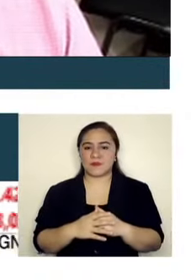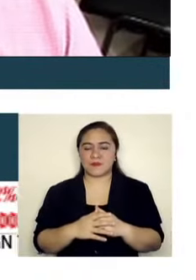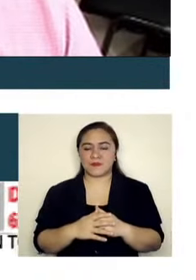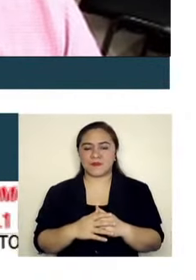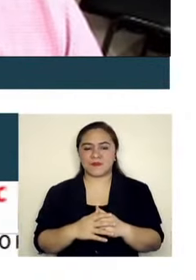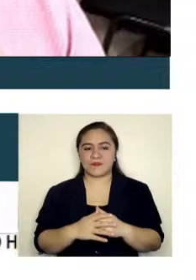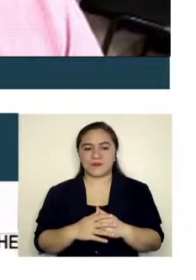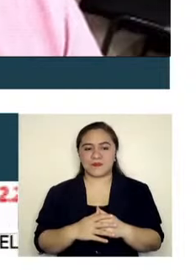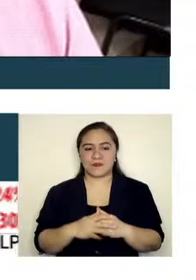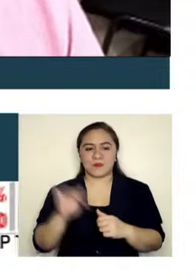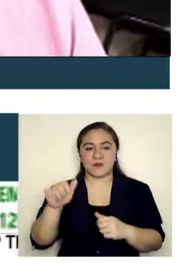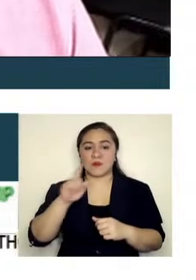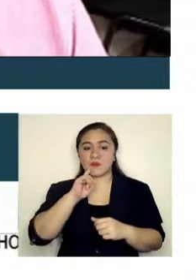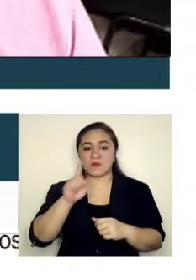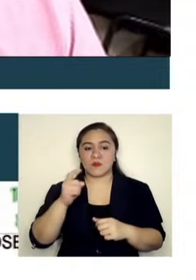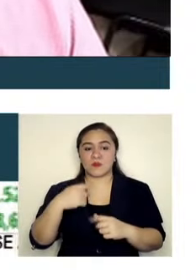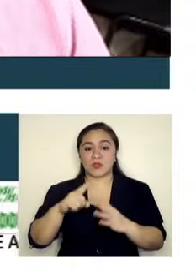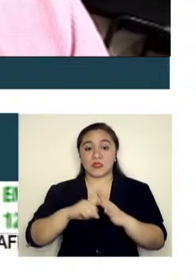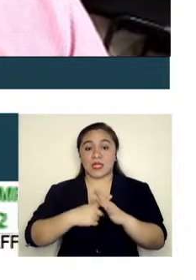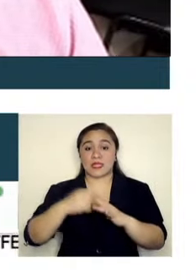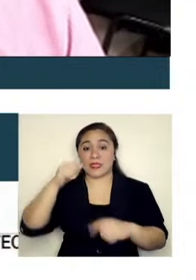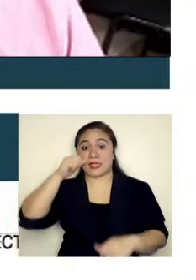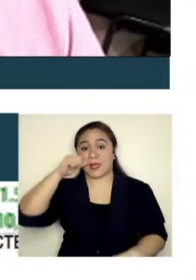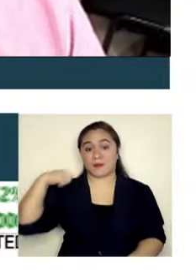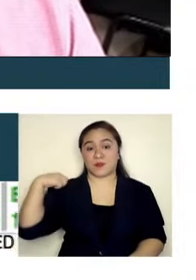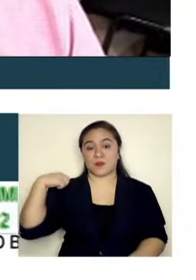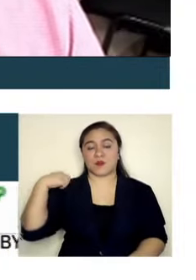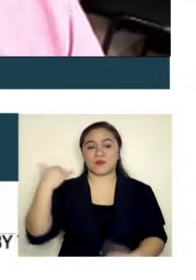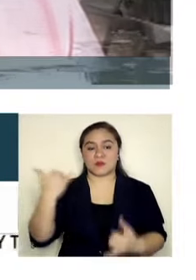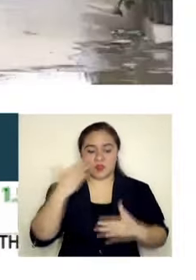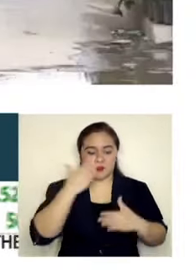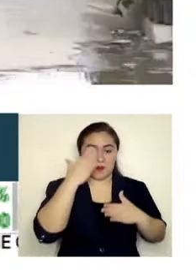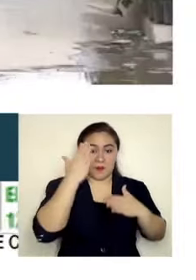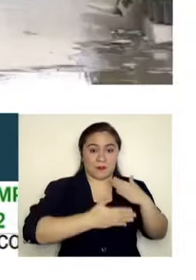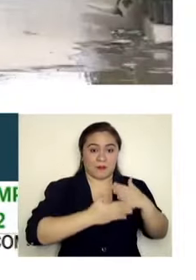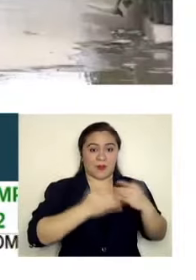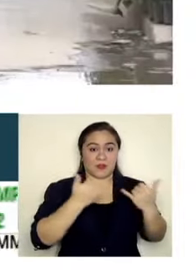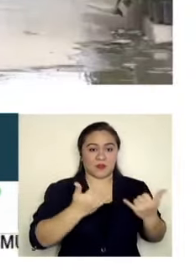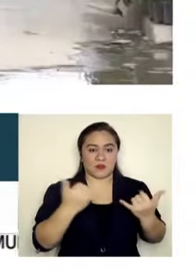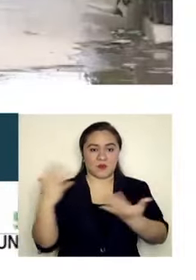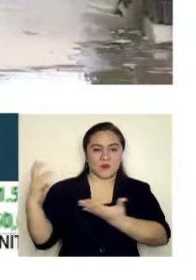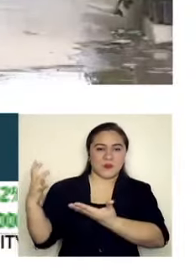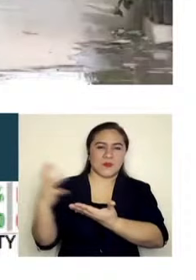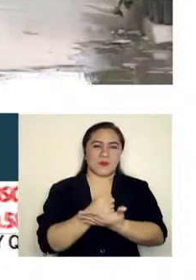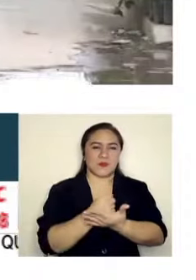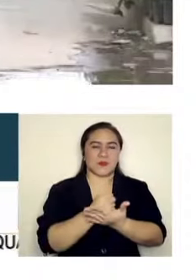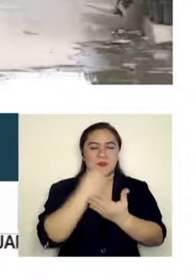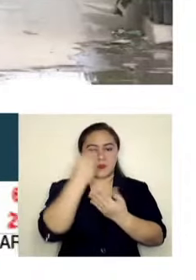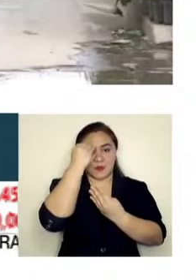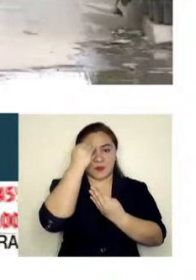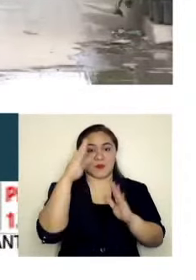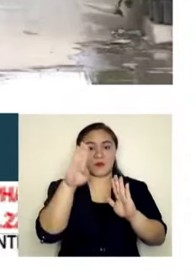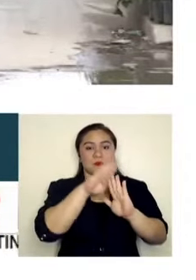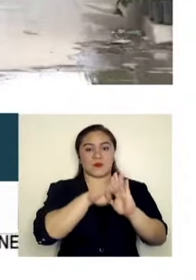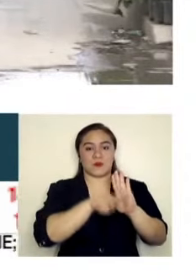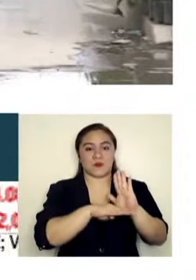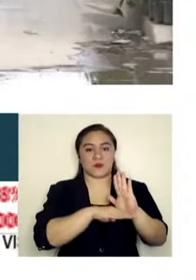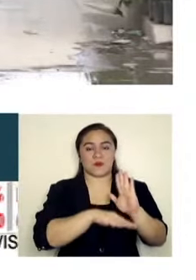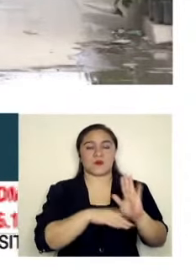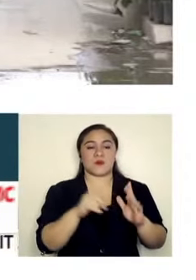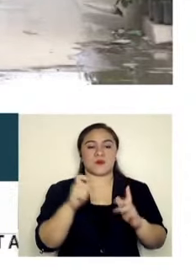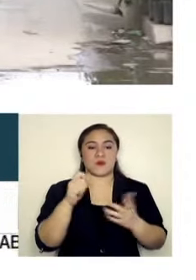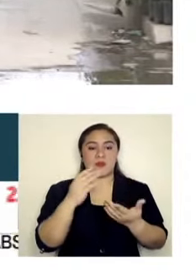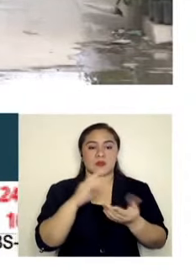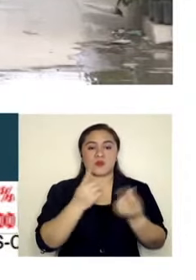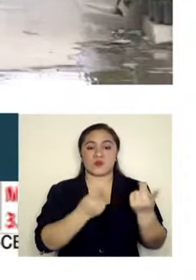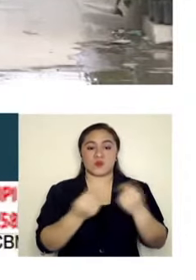you know, we need time here. Actually, they started yesterday, and today is the final day that we get the most information that we could to start the basic activity